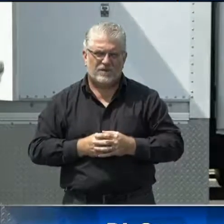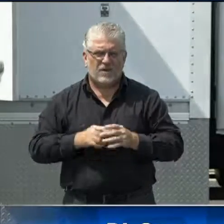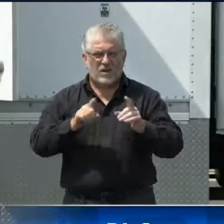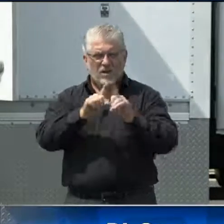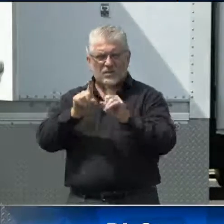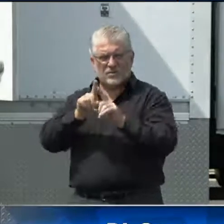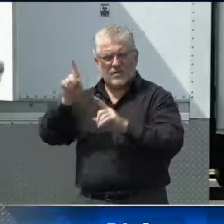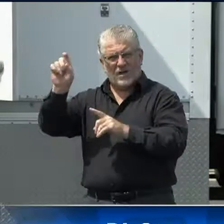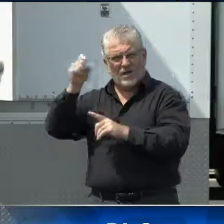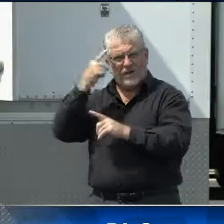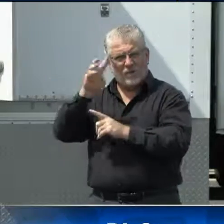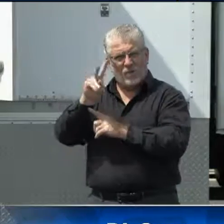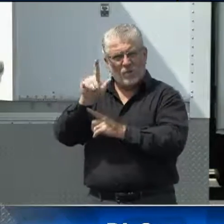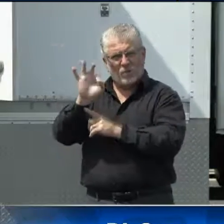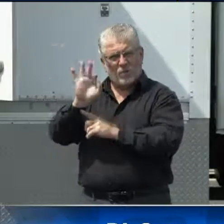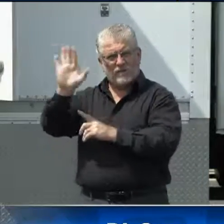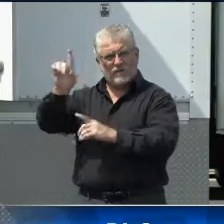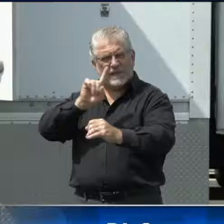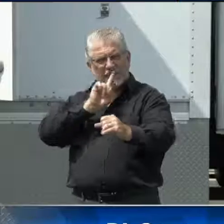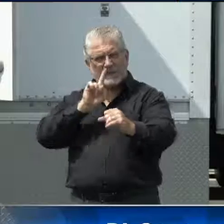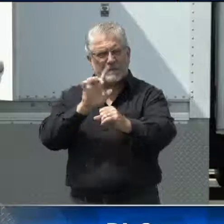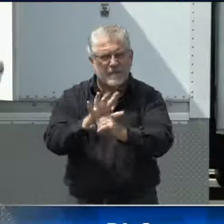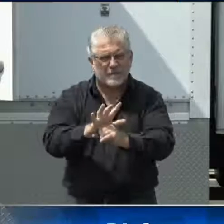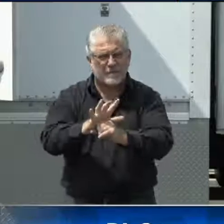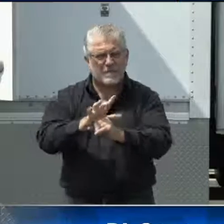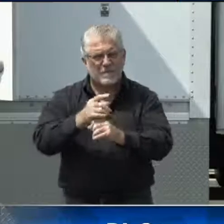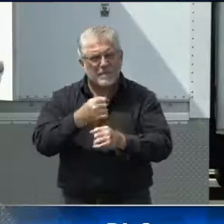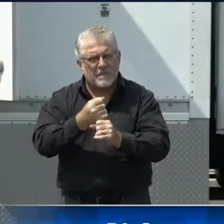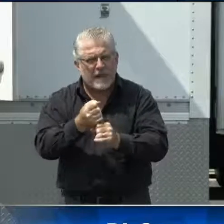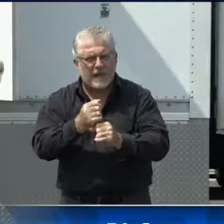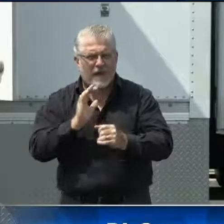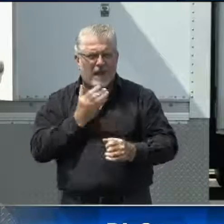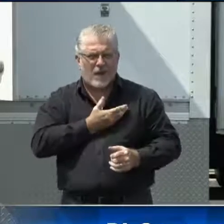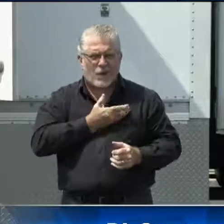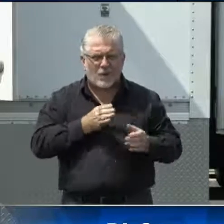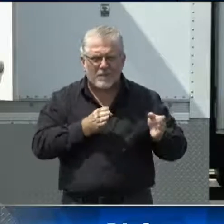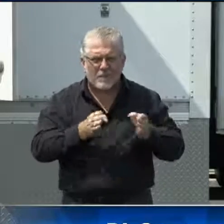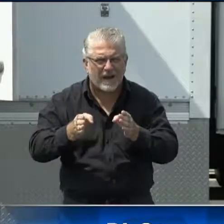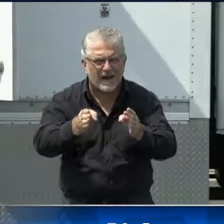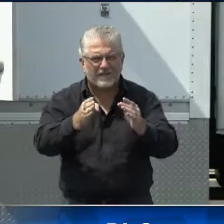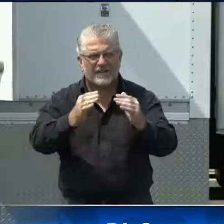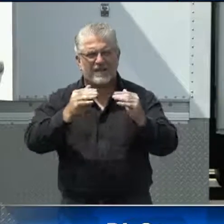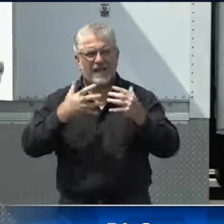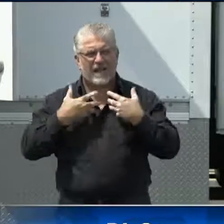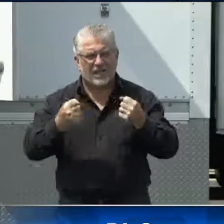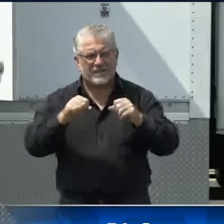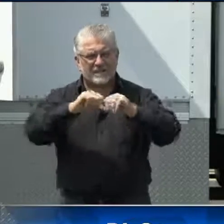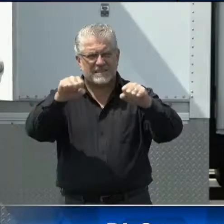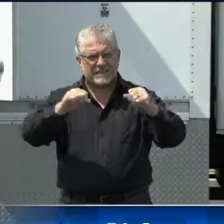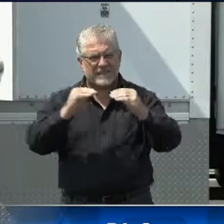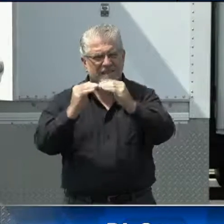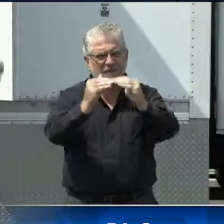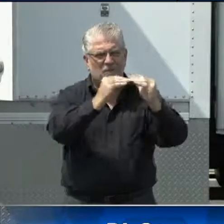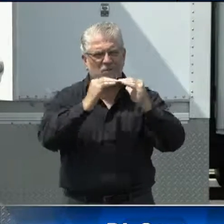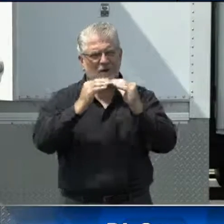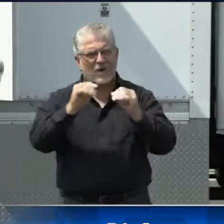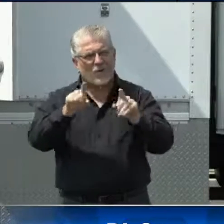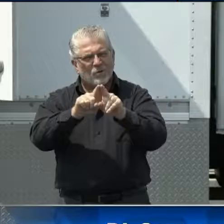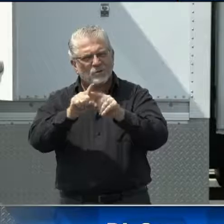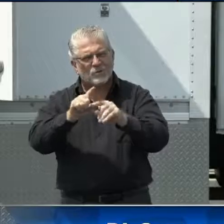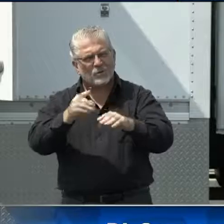commitment to creating pathways to health equity for anyone living in Pennsylvania. Throughout the pandemic,